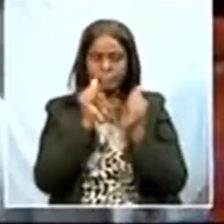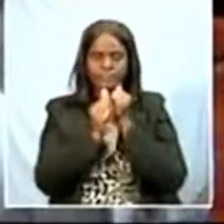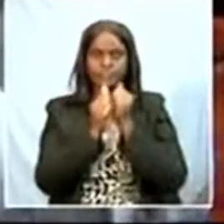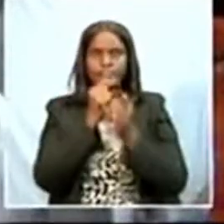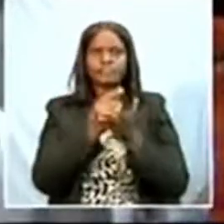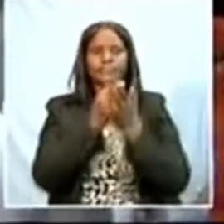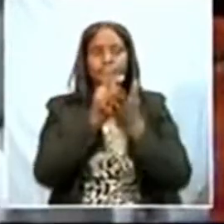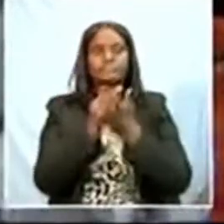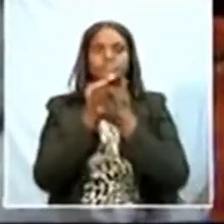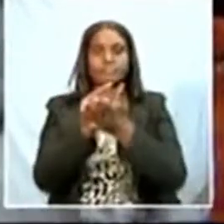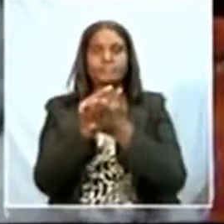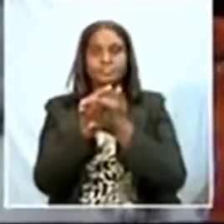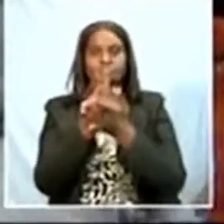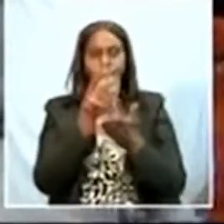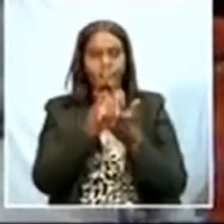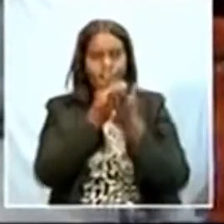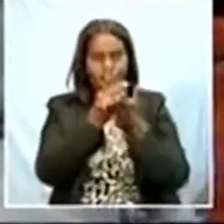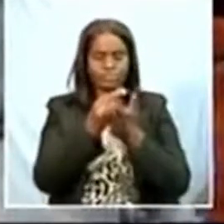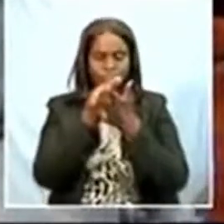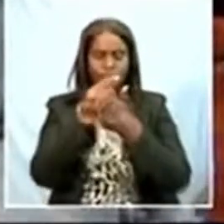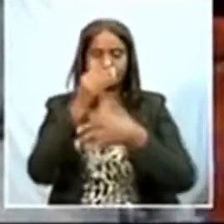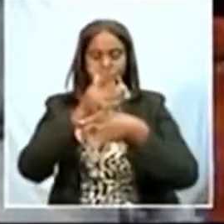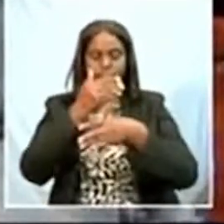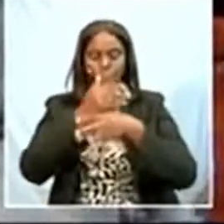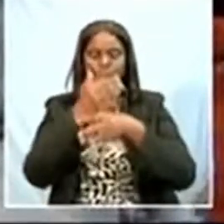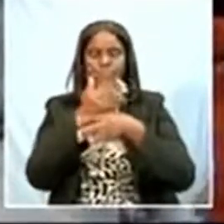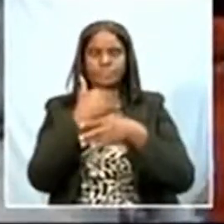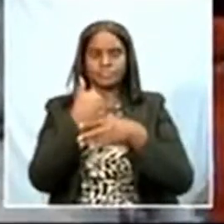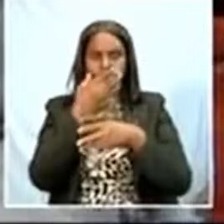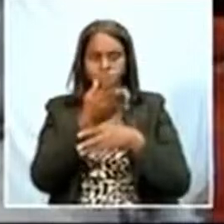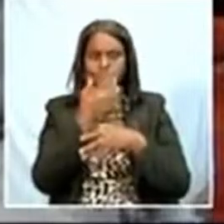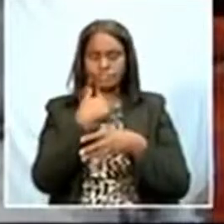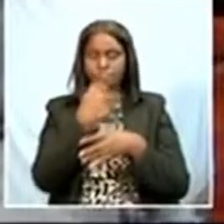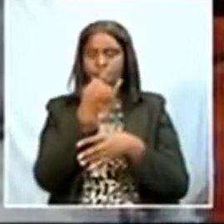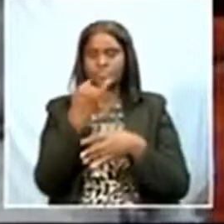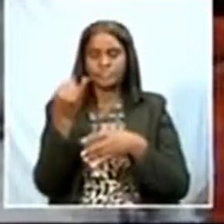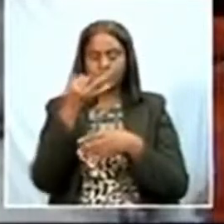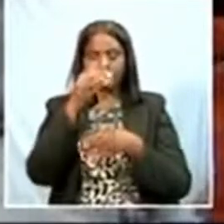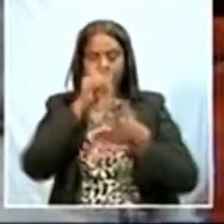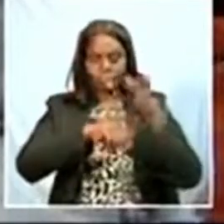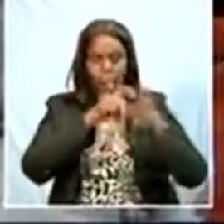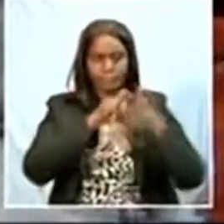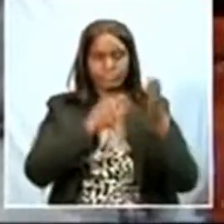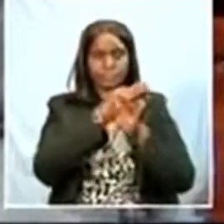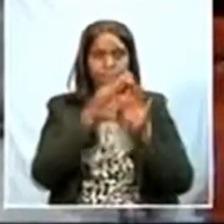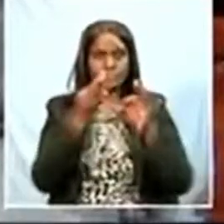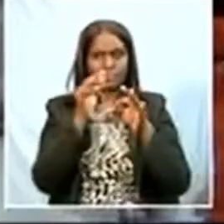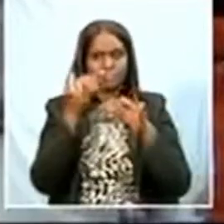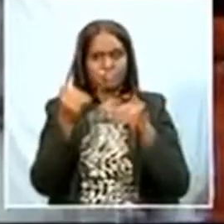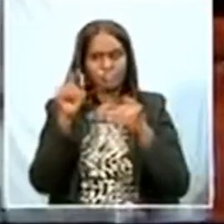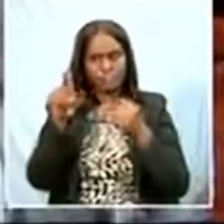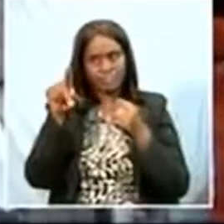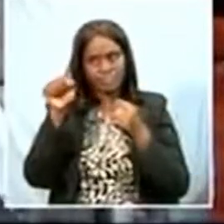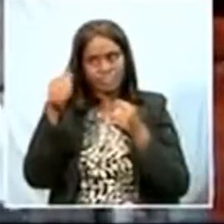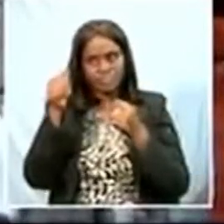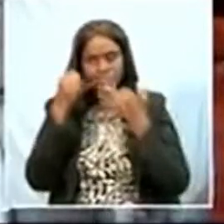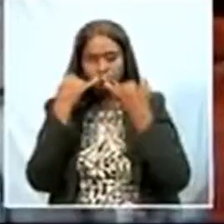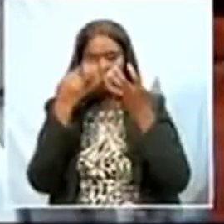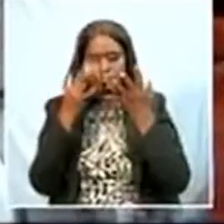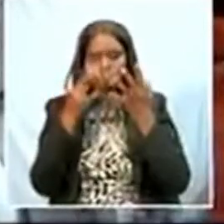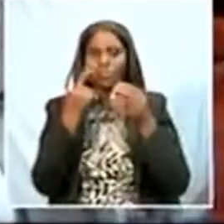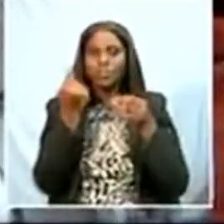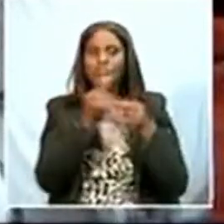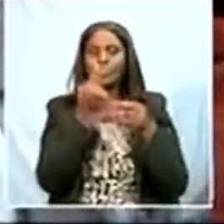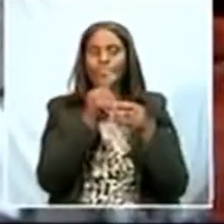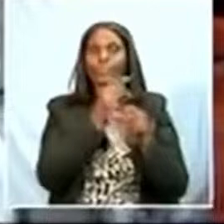grant window. Now, there was an issue of tax exemptions. As the PS indicated, the